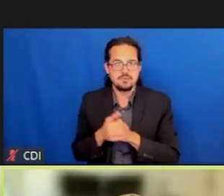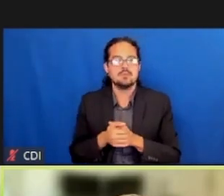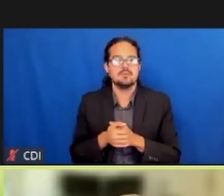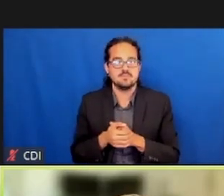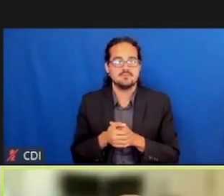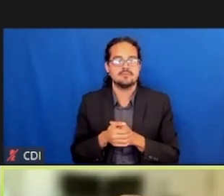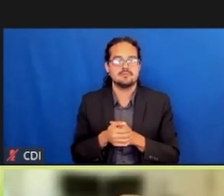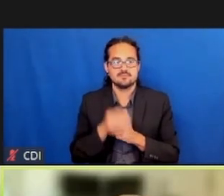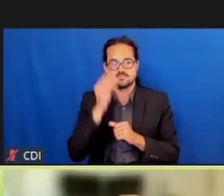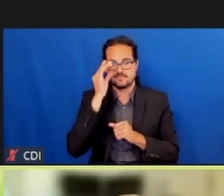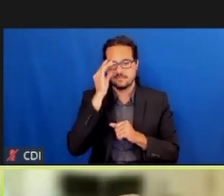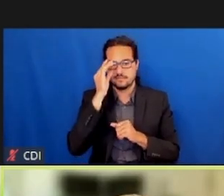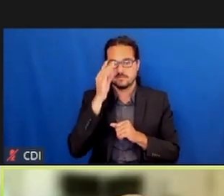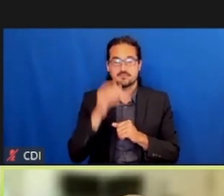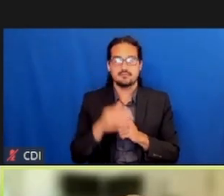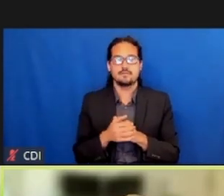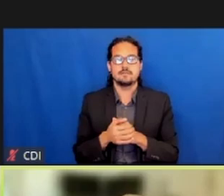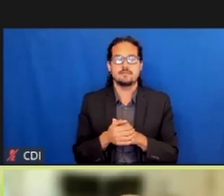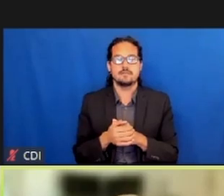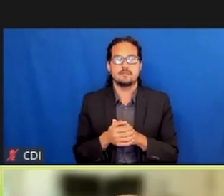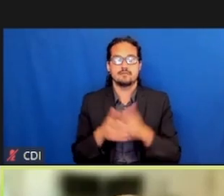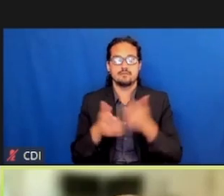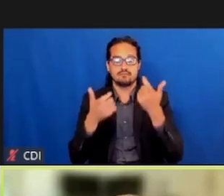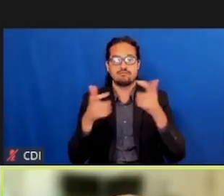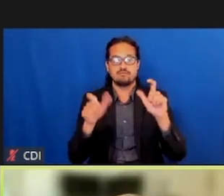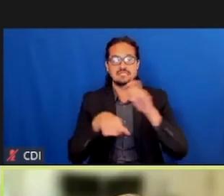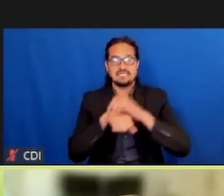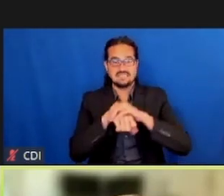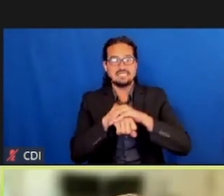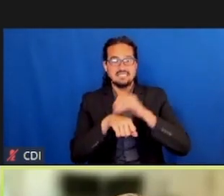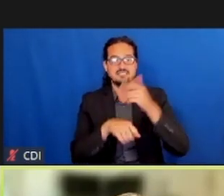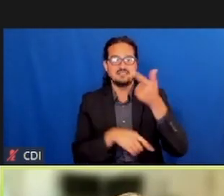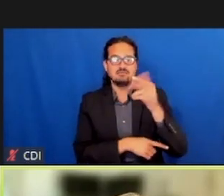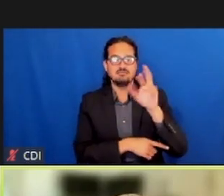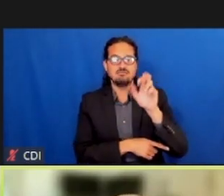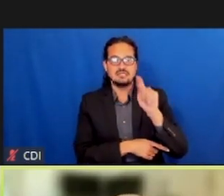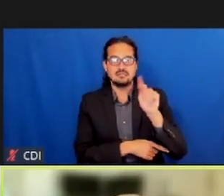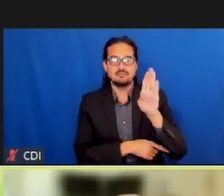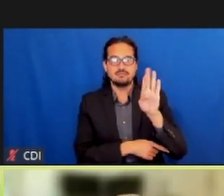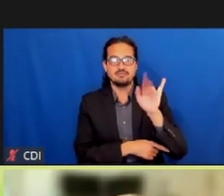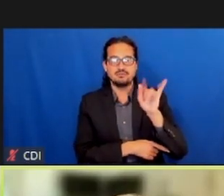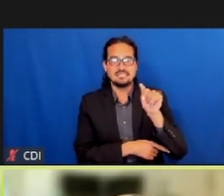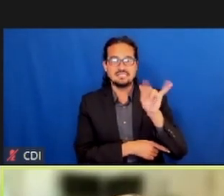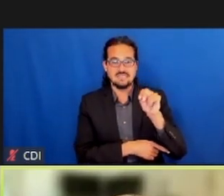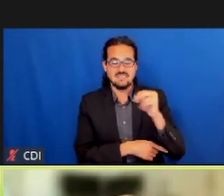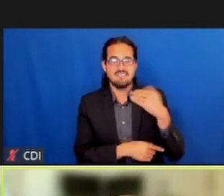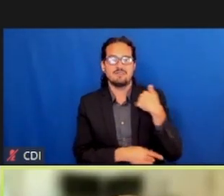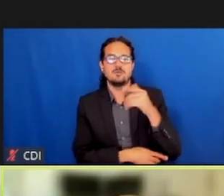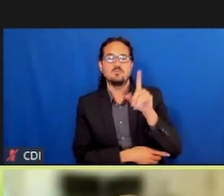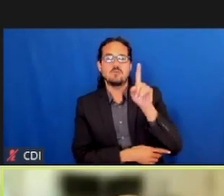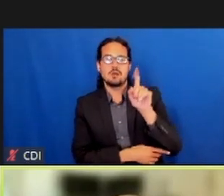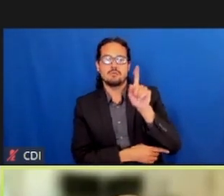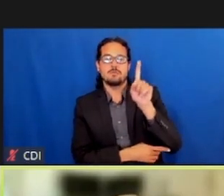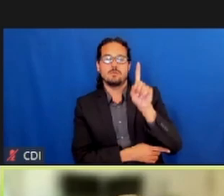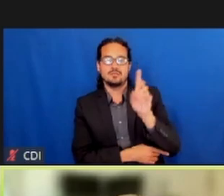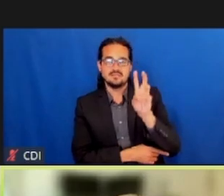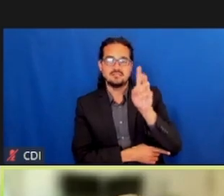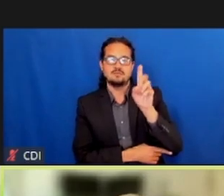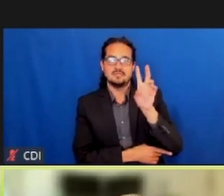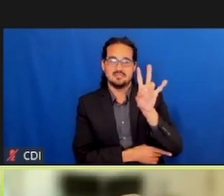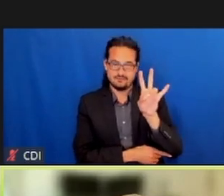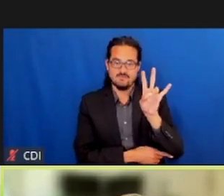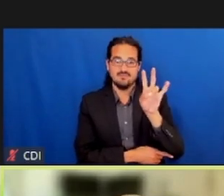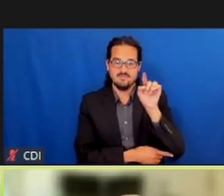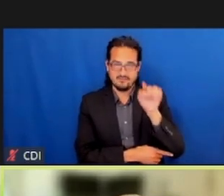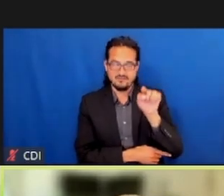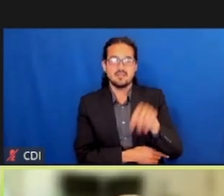now with the 1617 variant, Brazil, Peru, South Africa. So that list is going to keep shifting, and I would